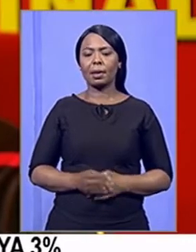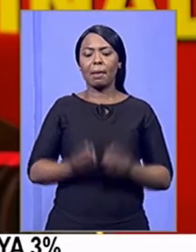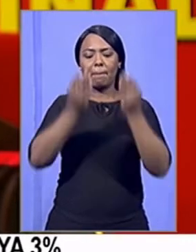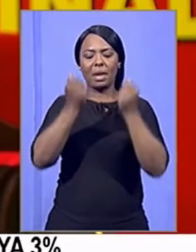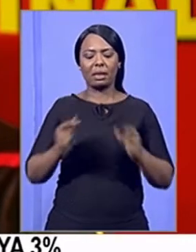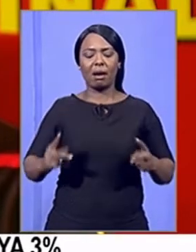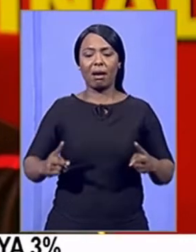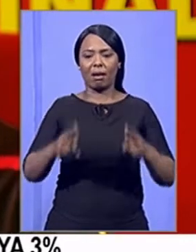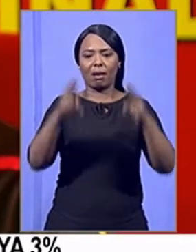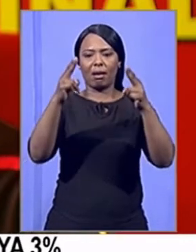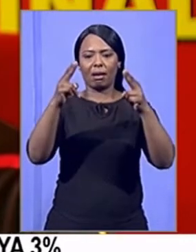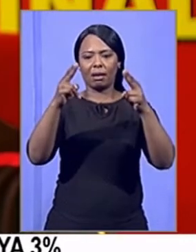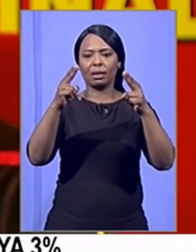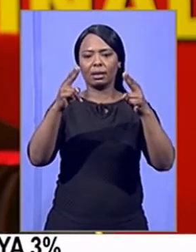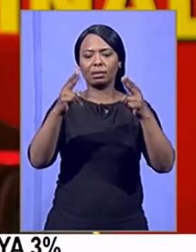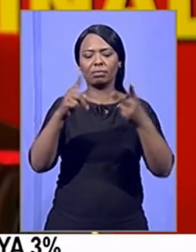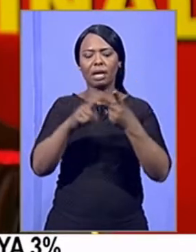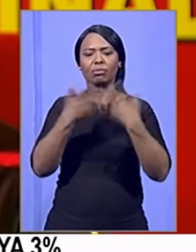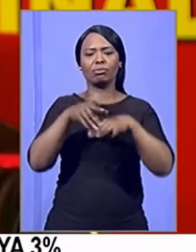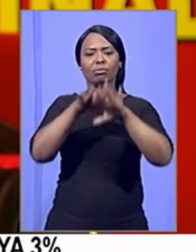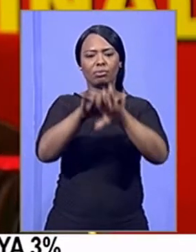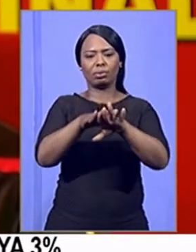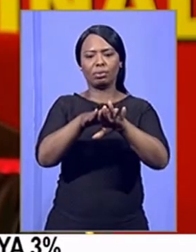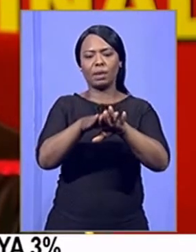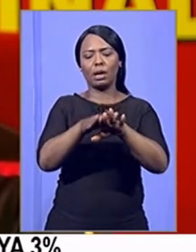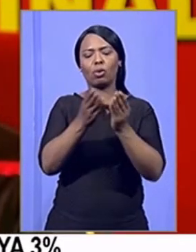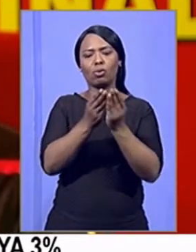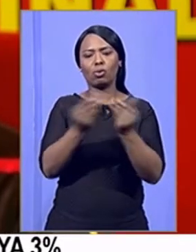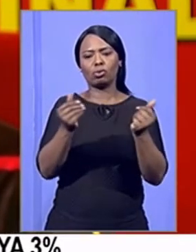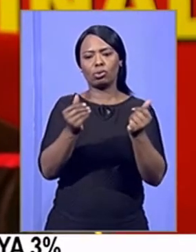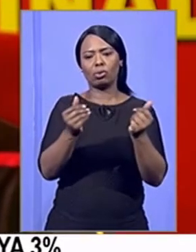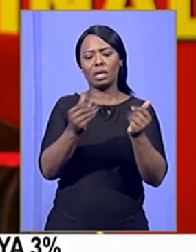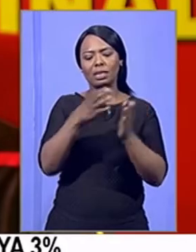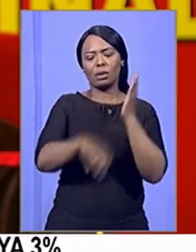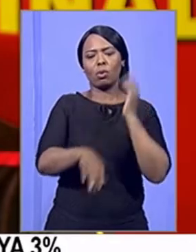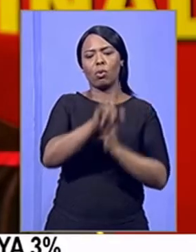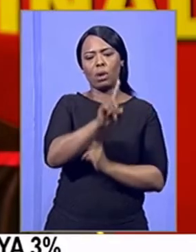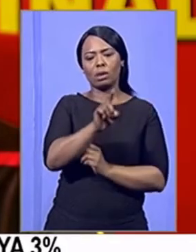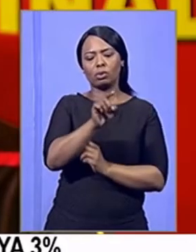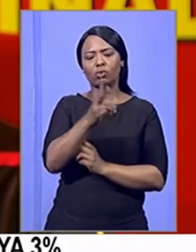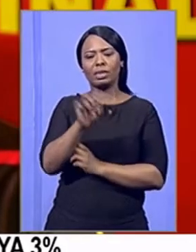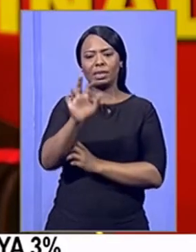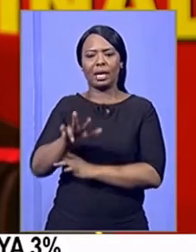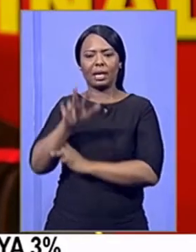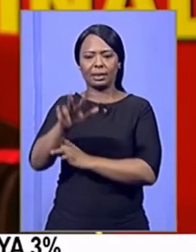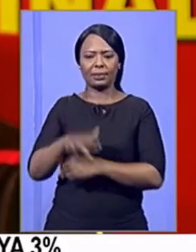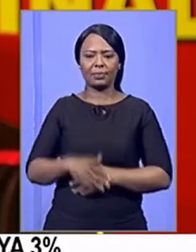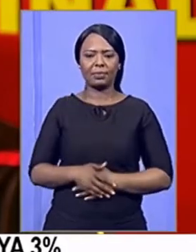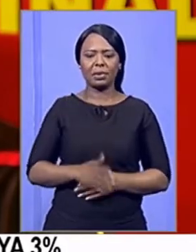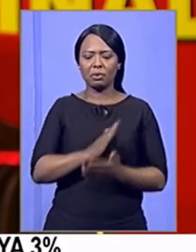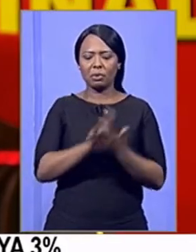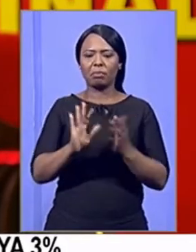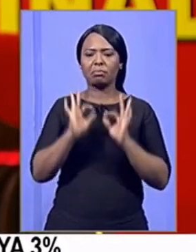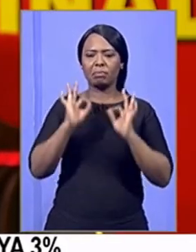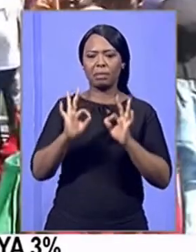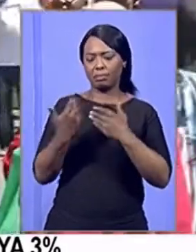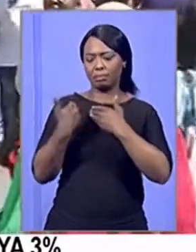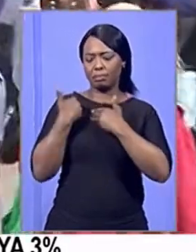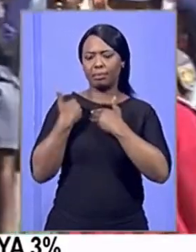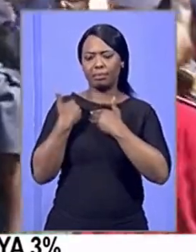full implementation of SABC Resolution 1 of 2018, insufficient uniform and adequate clothing